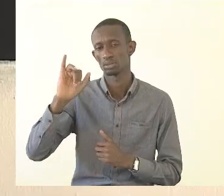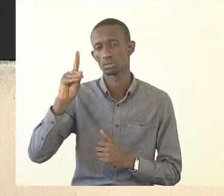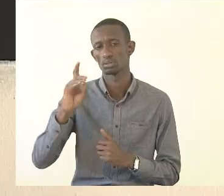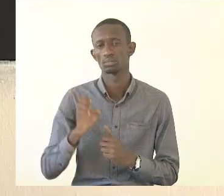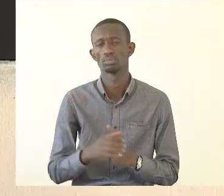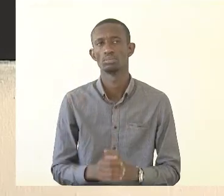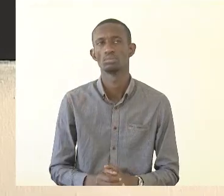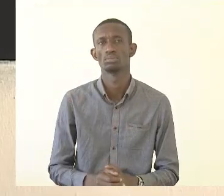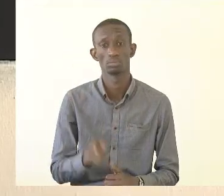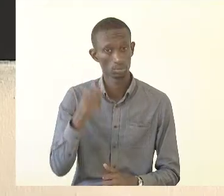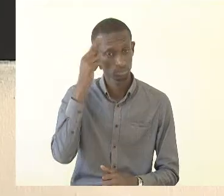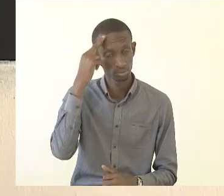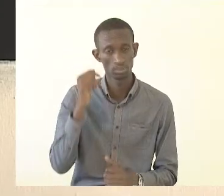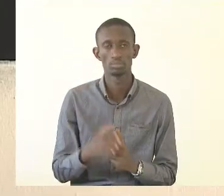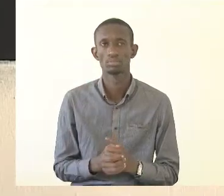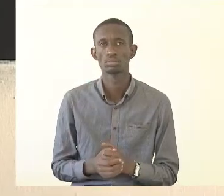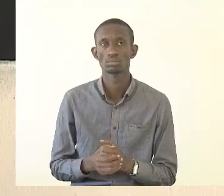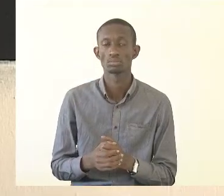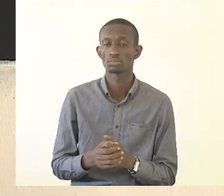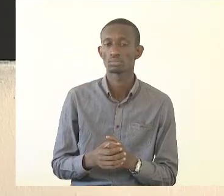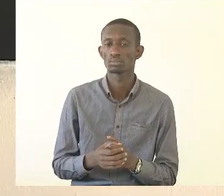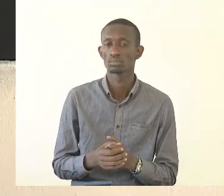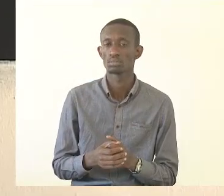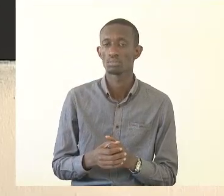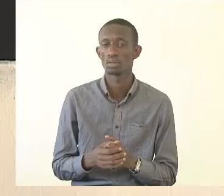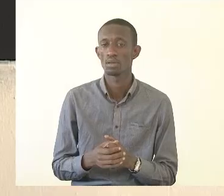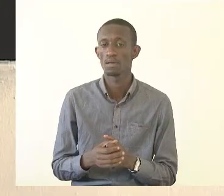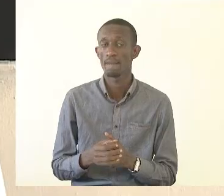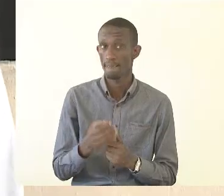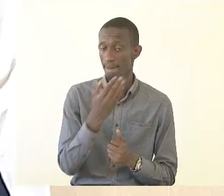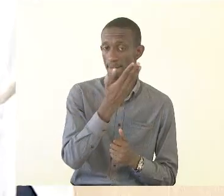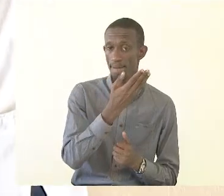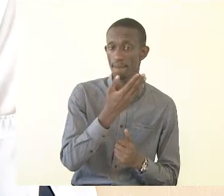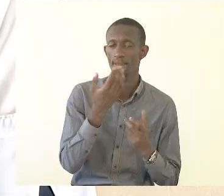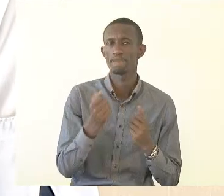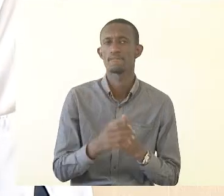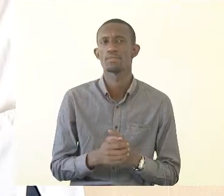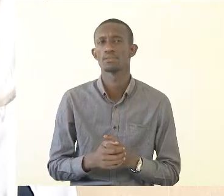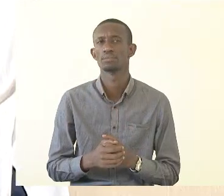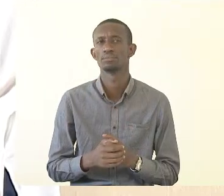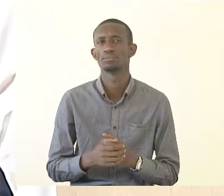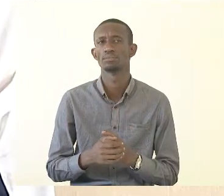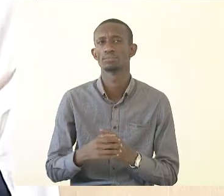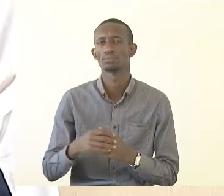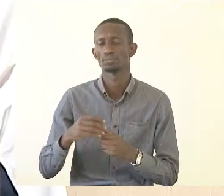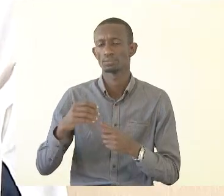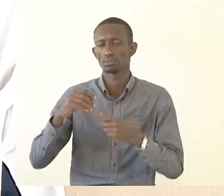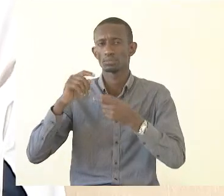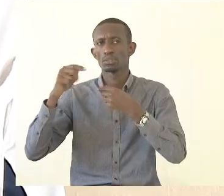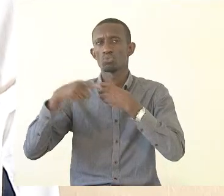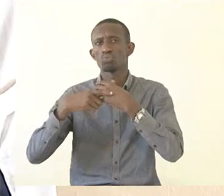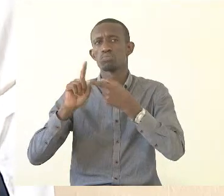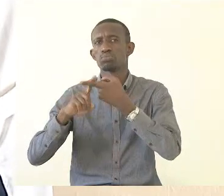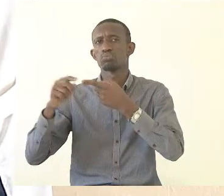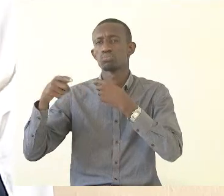acid. Remember, this one has two, they protonate each other to produce,